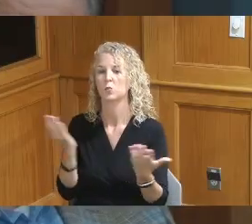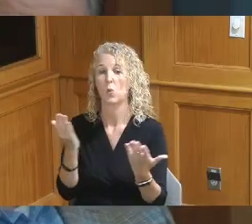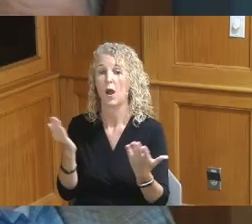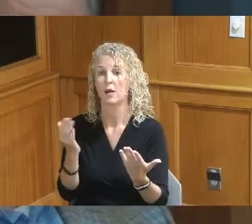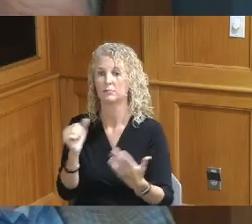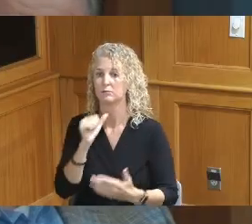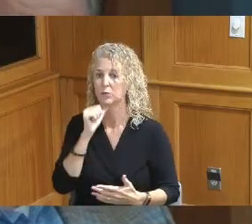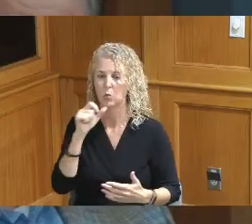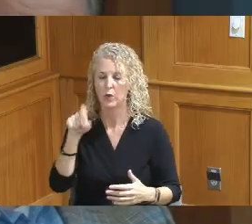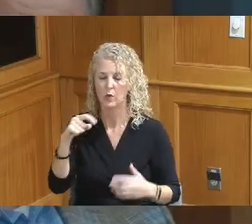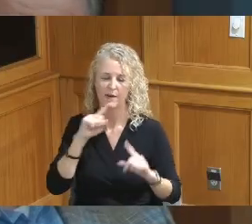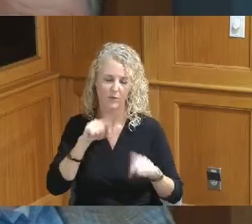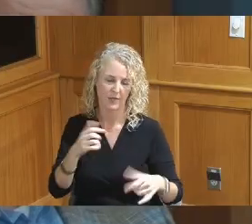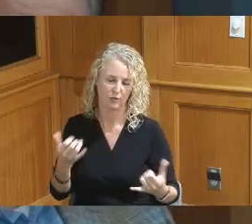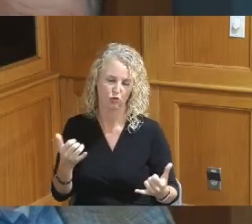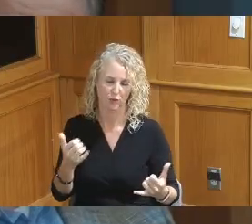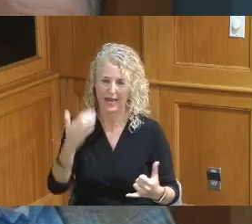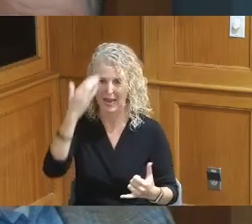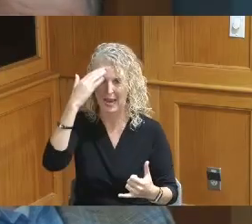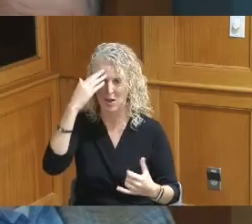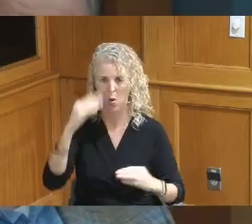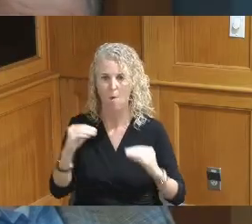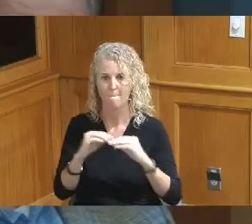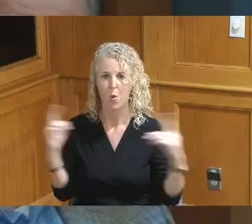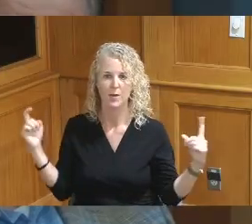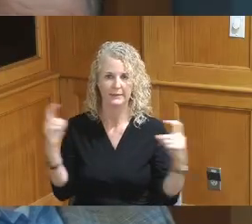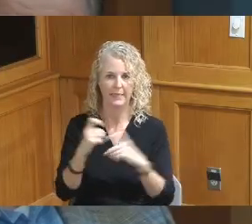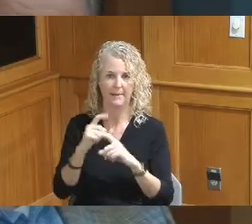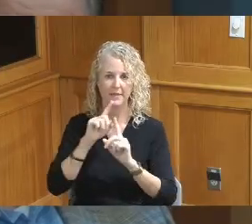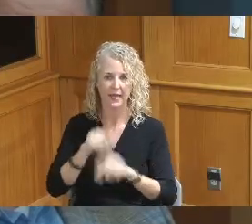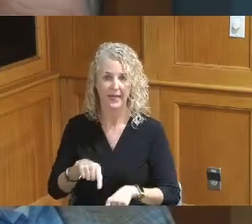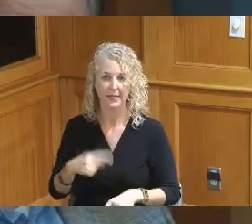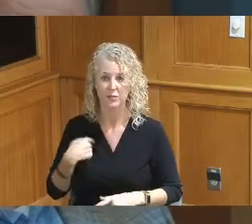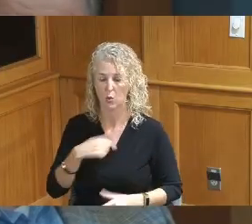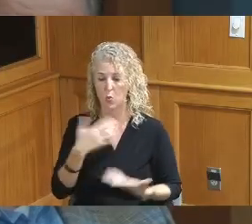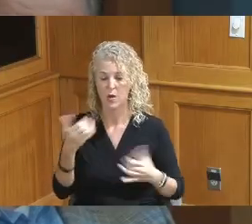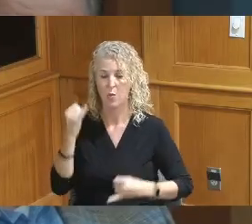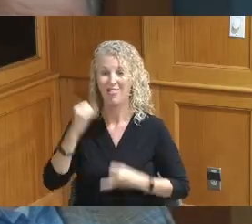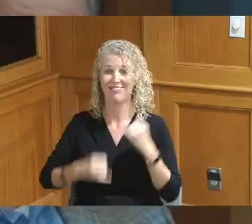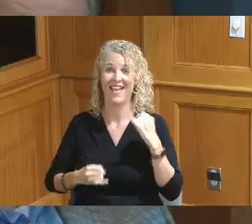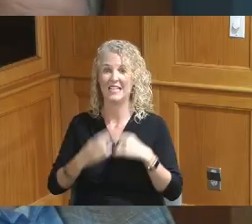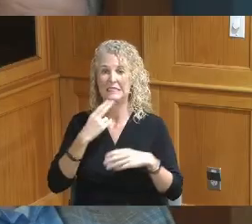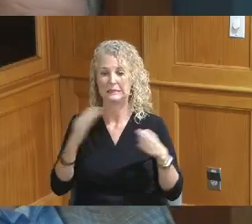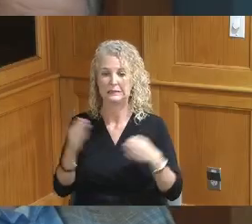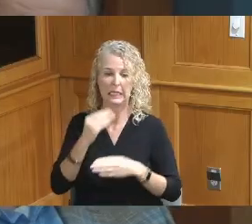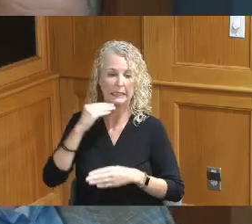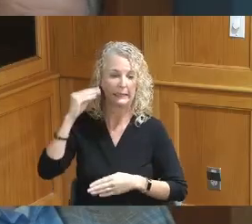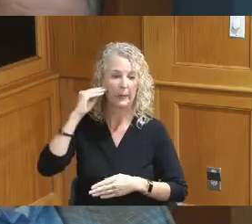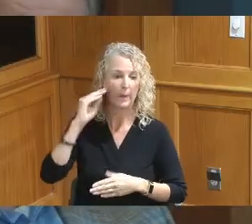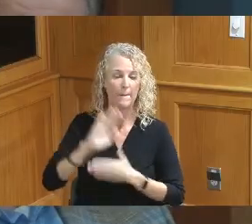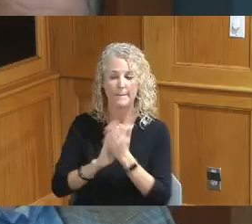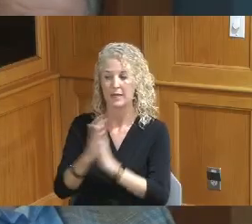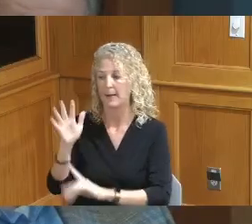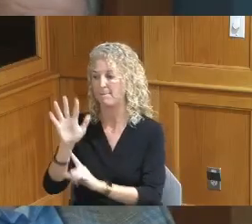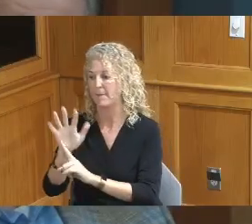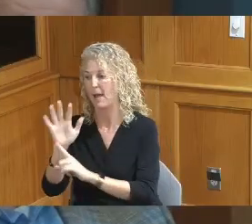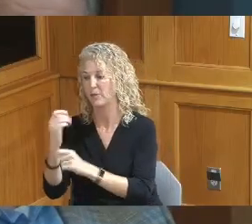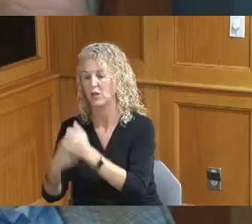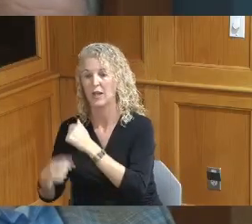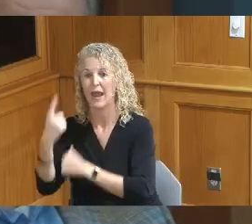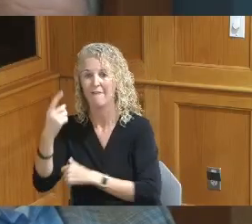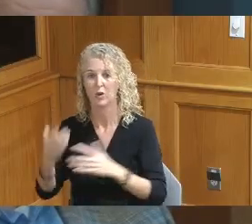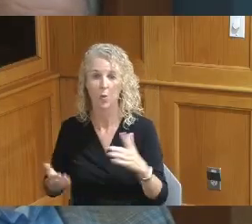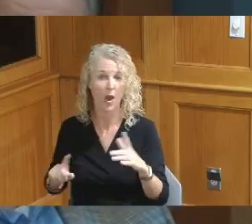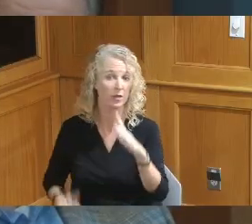say, we don't have to have the answers today, but I think the tone that we're trying to have, we don't want to be last. Tiny homes start becoming popular, then everybody will bust